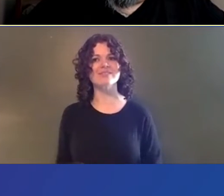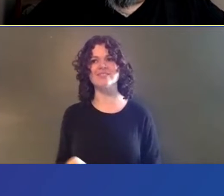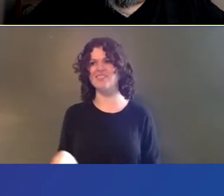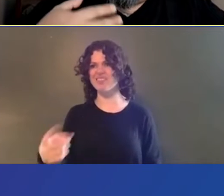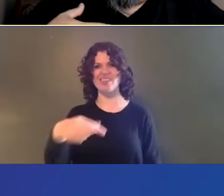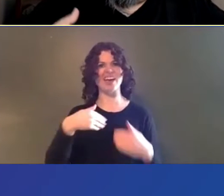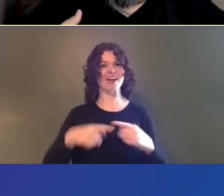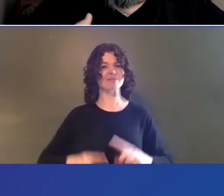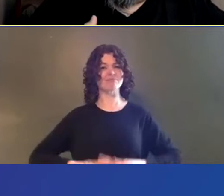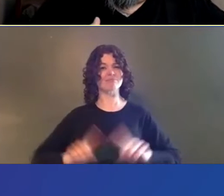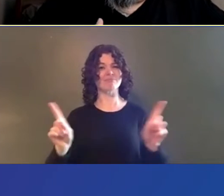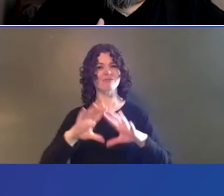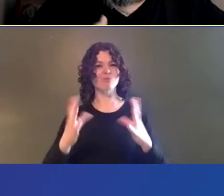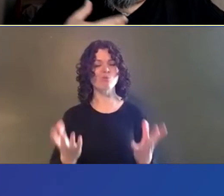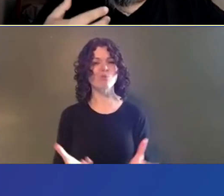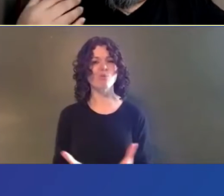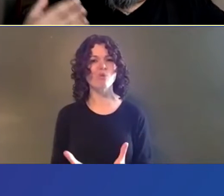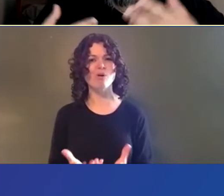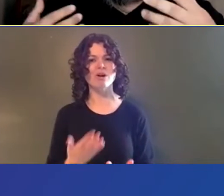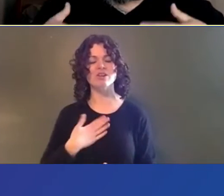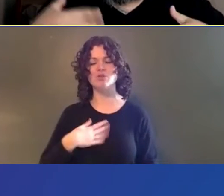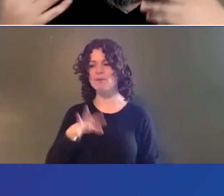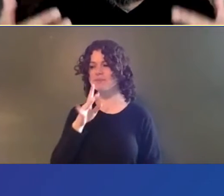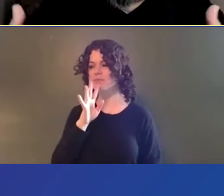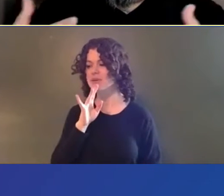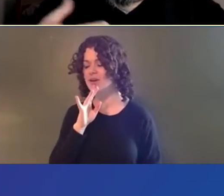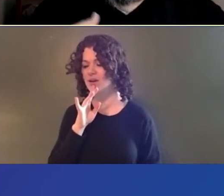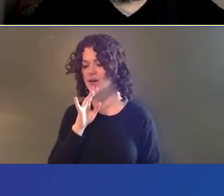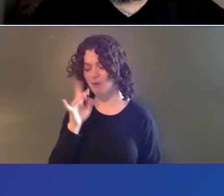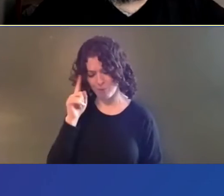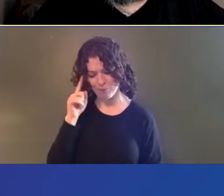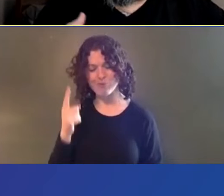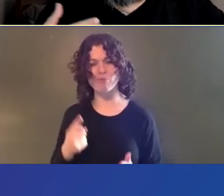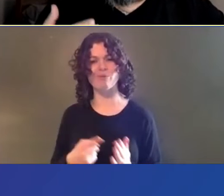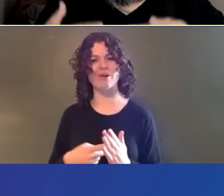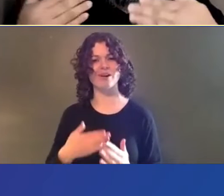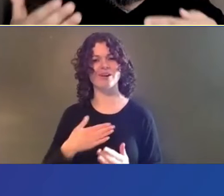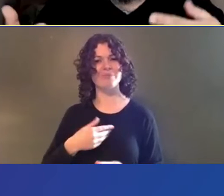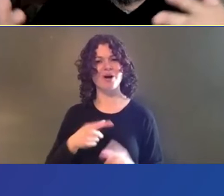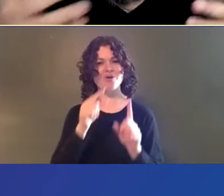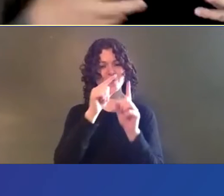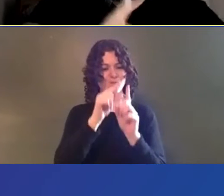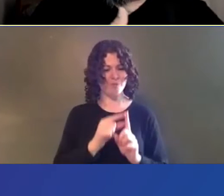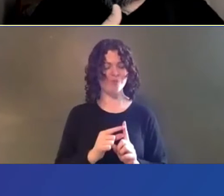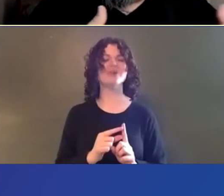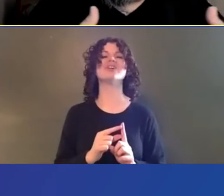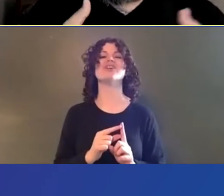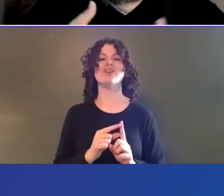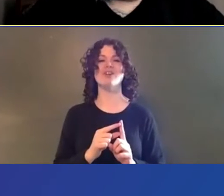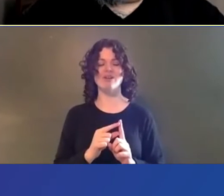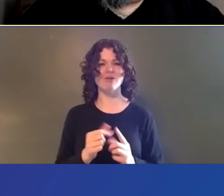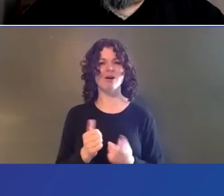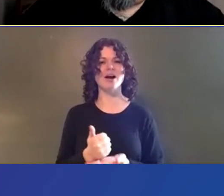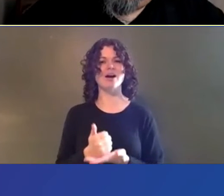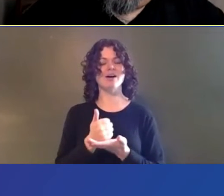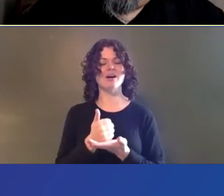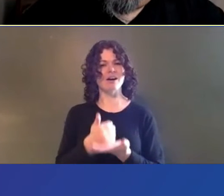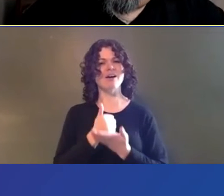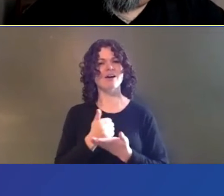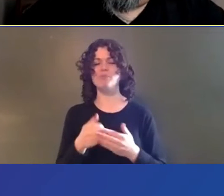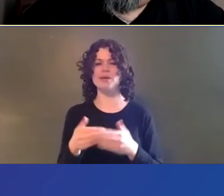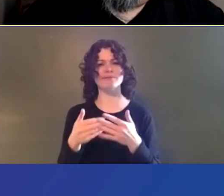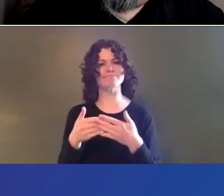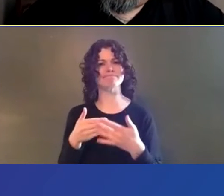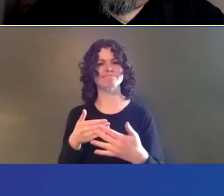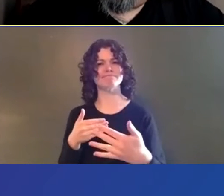so it's really helped me like kind of assess how to move forward based off of looking to the past and so forth.